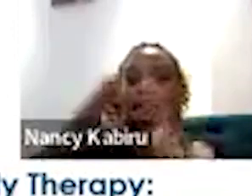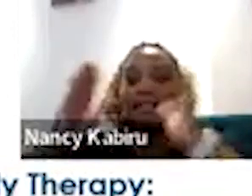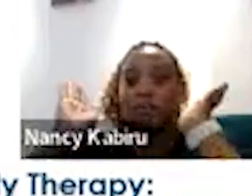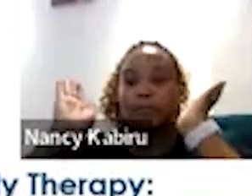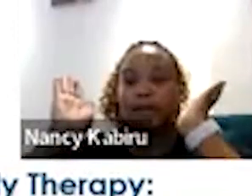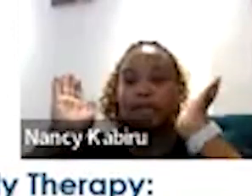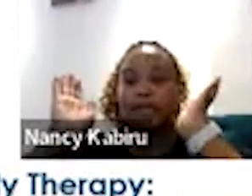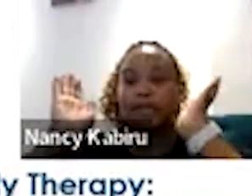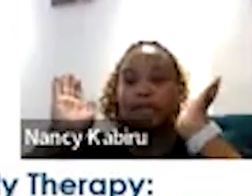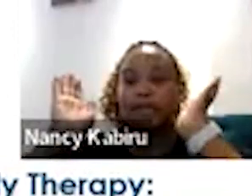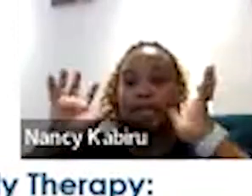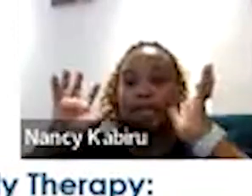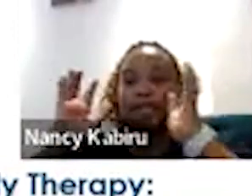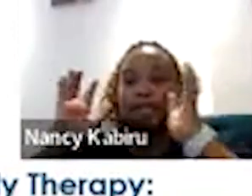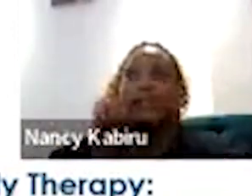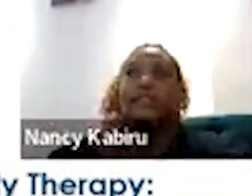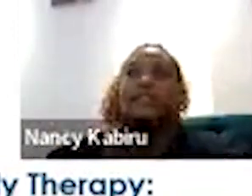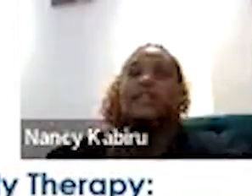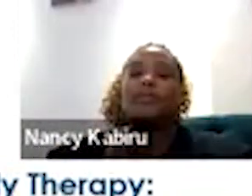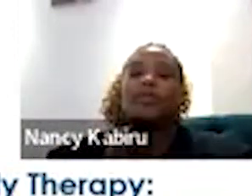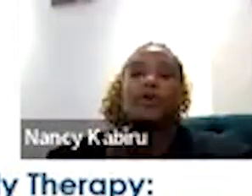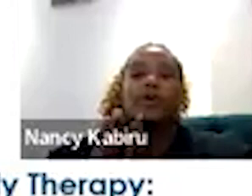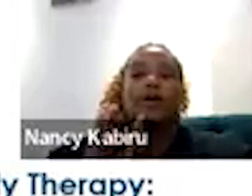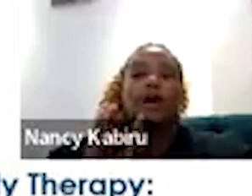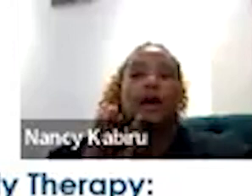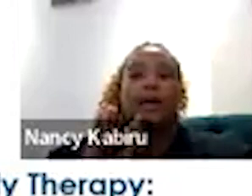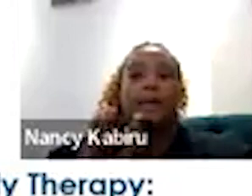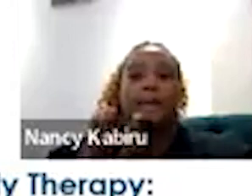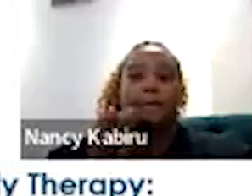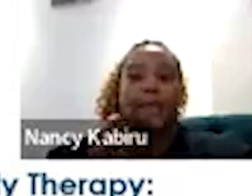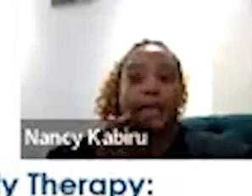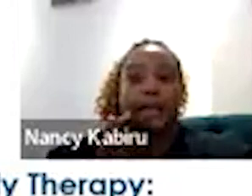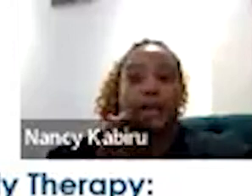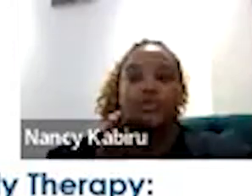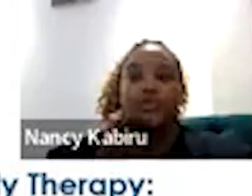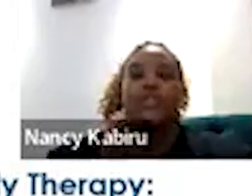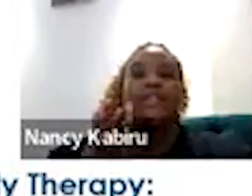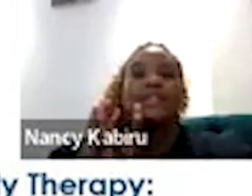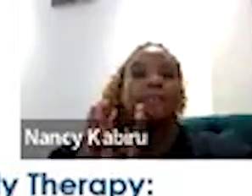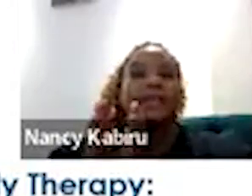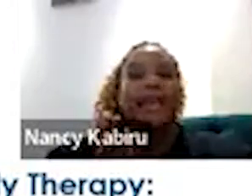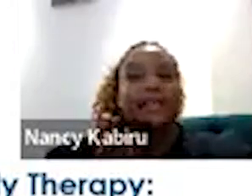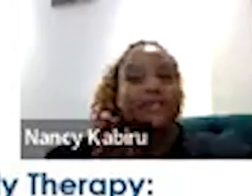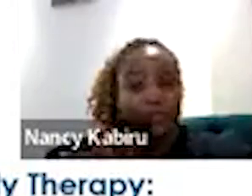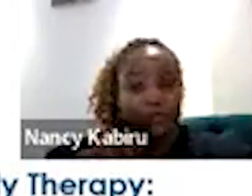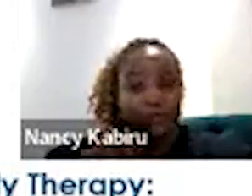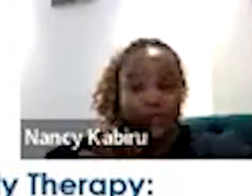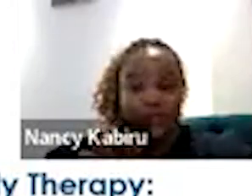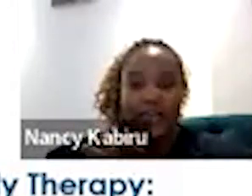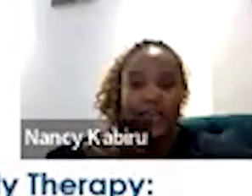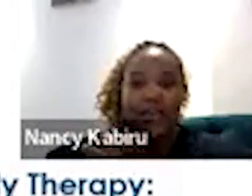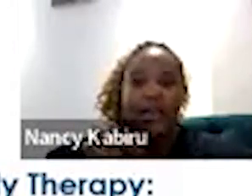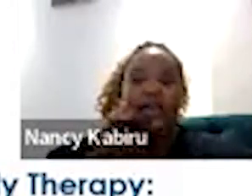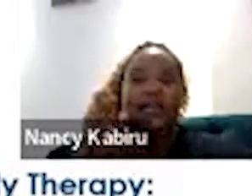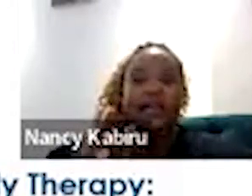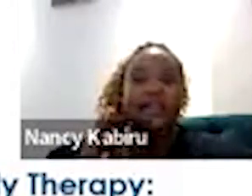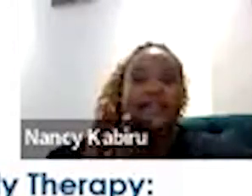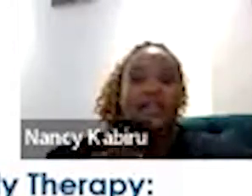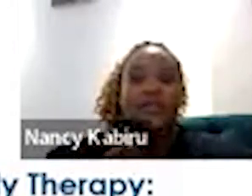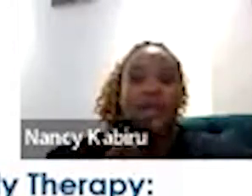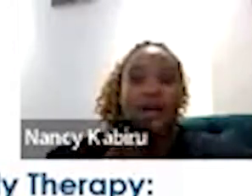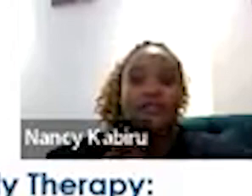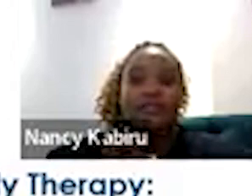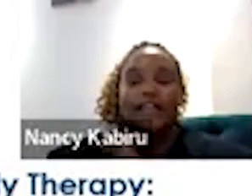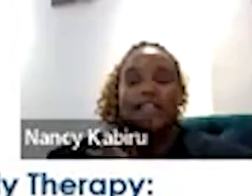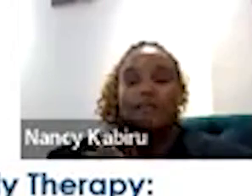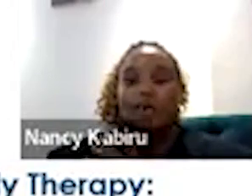a cycle until your brain or your body can't take it anymore. Being allowed to take some days off, okay? And